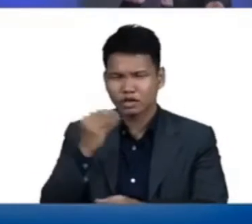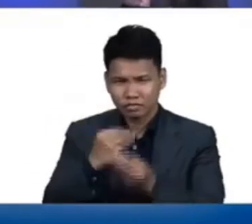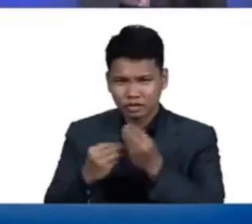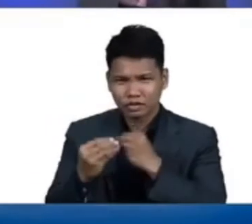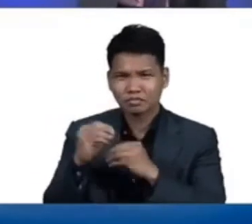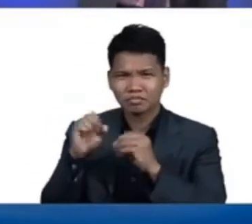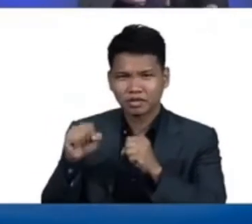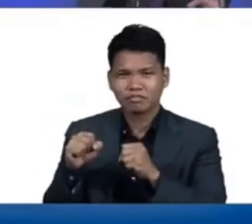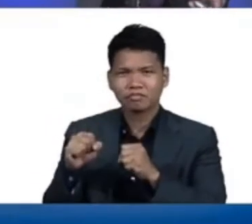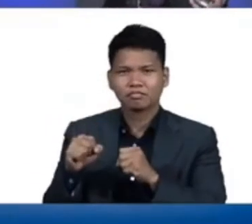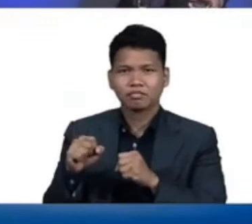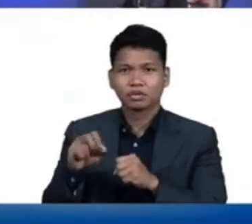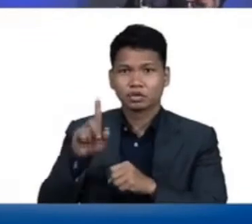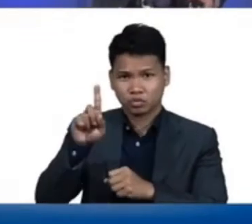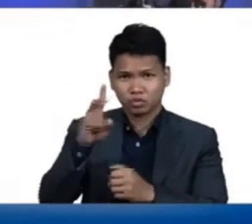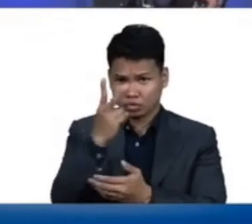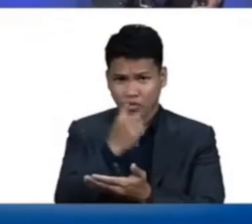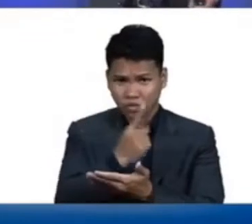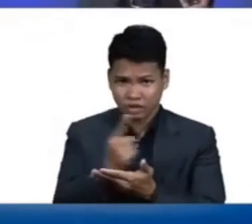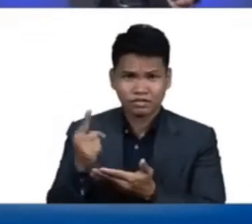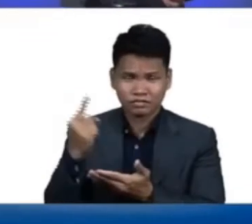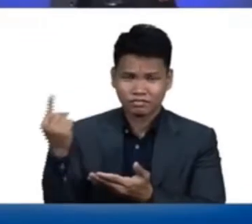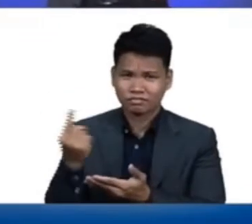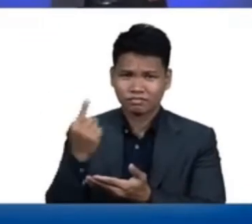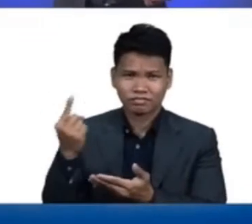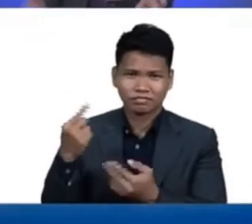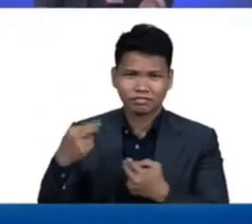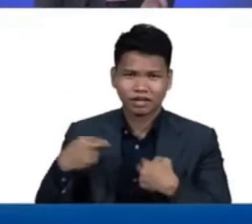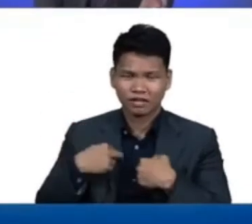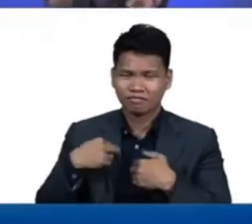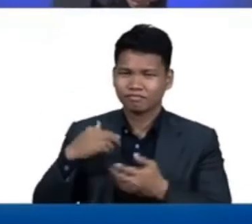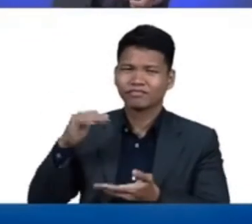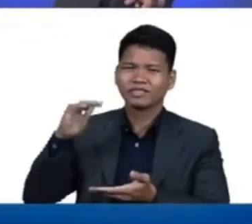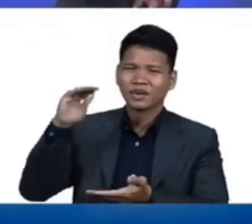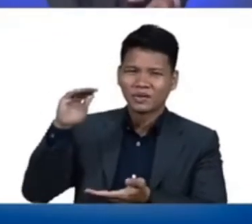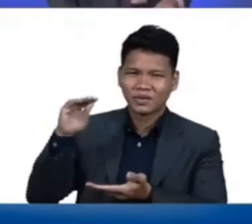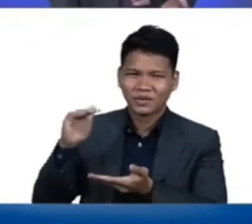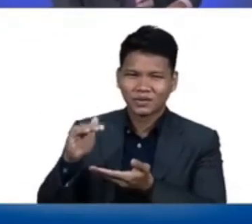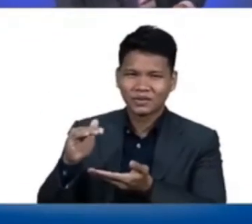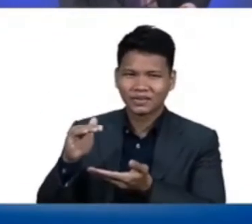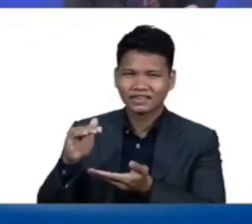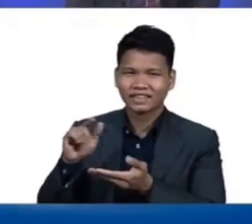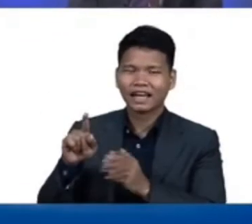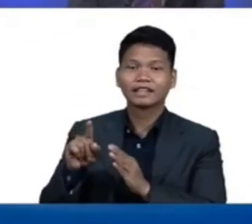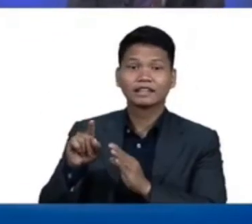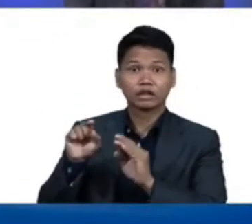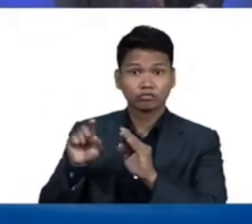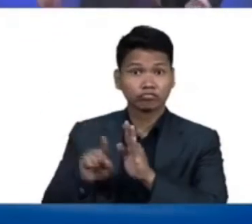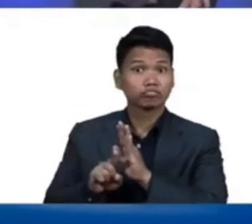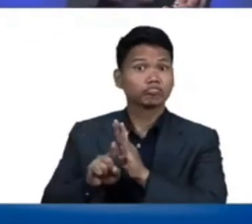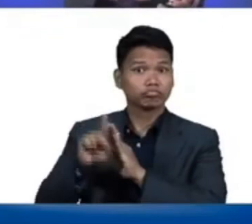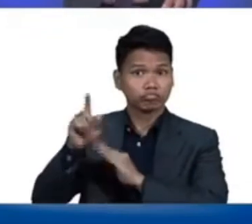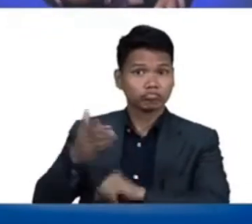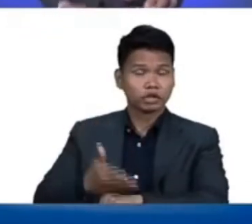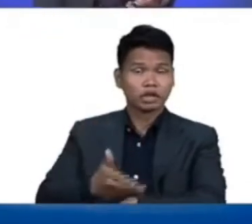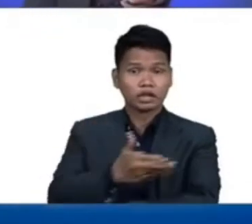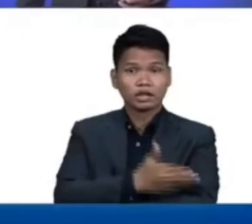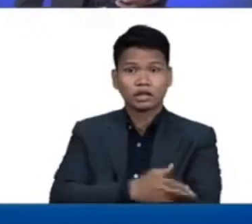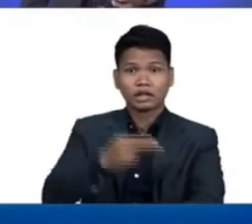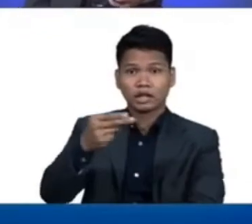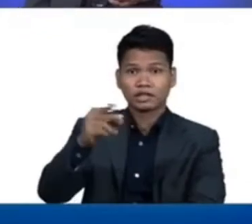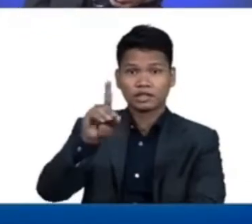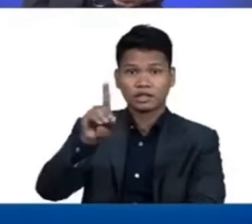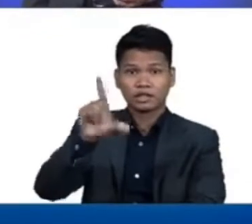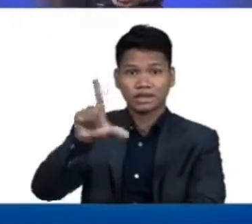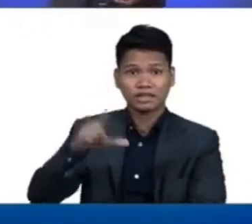bad cholesterol or LDL and increase in their good cholesterol HDL sa kanilang